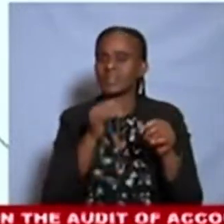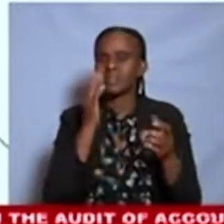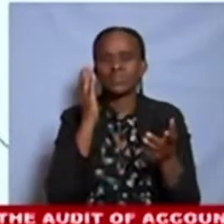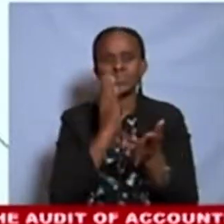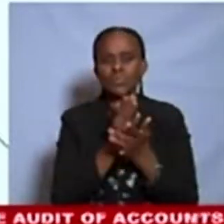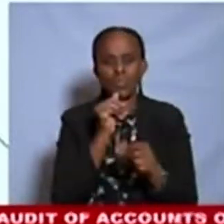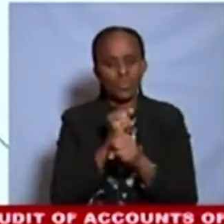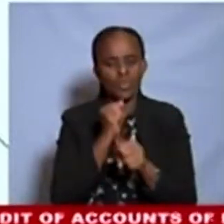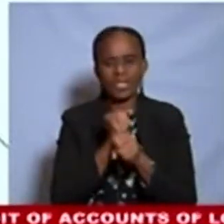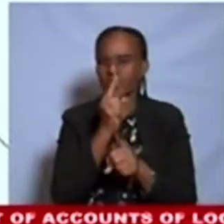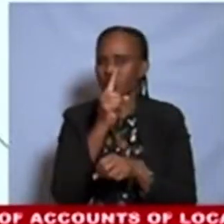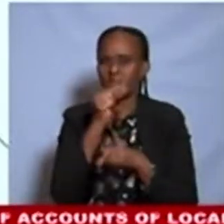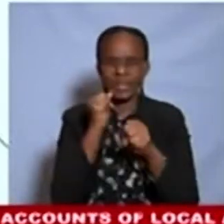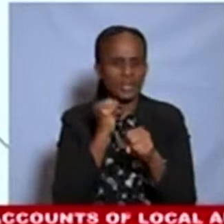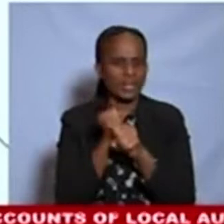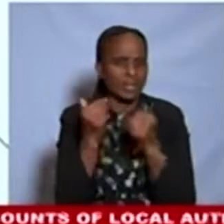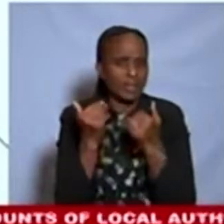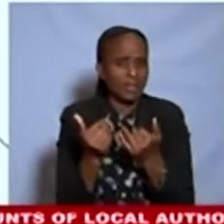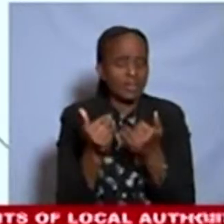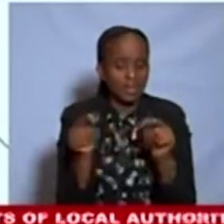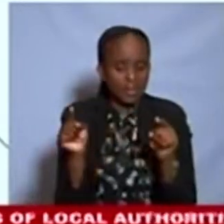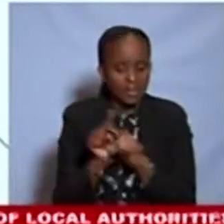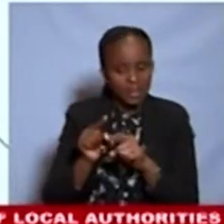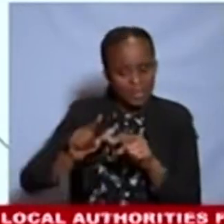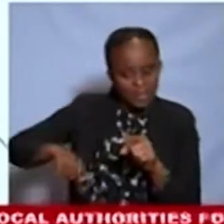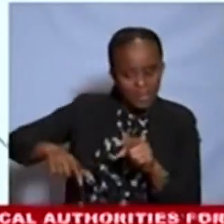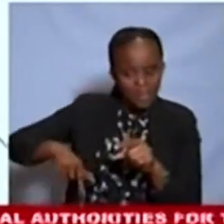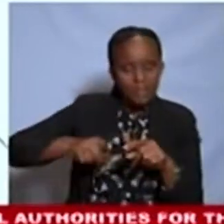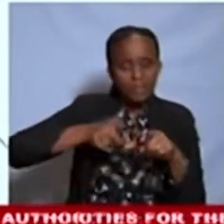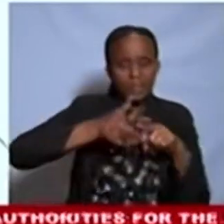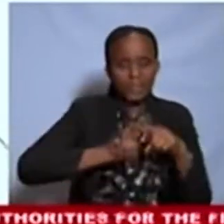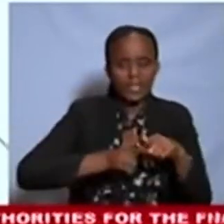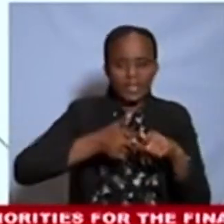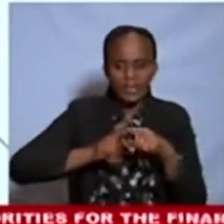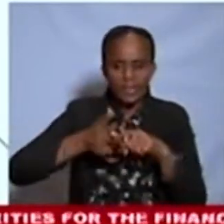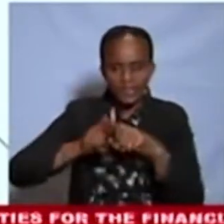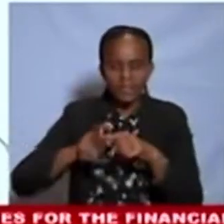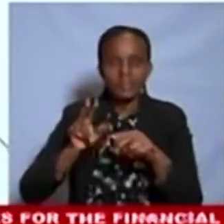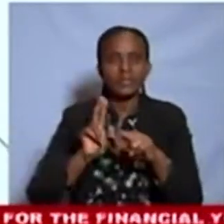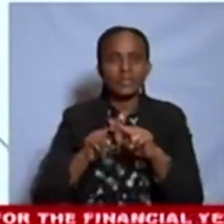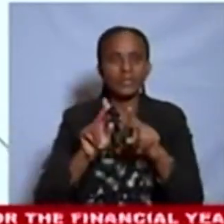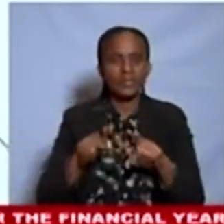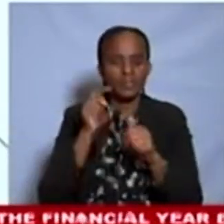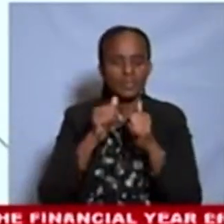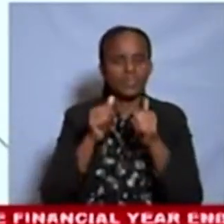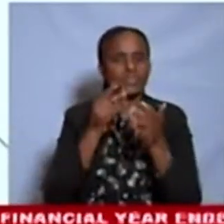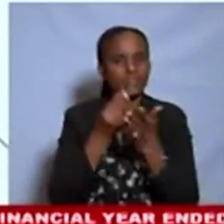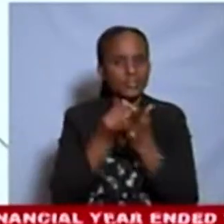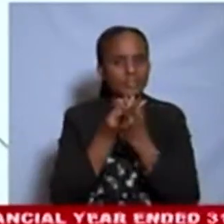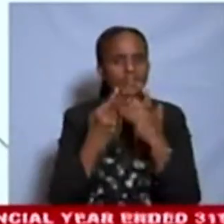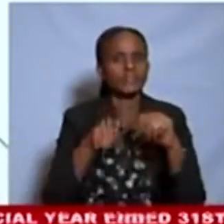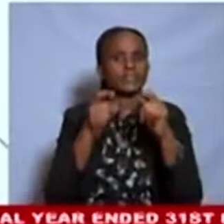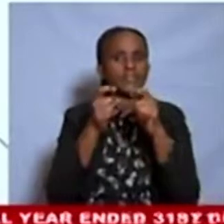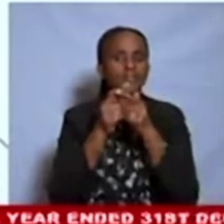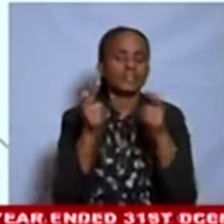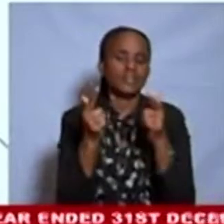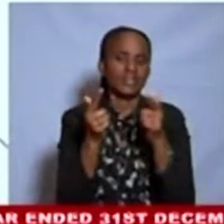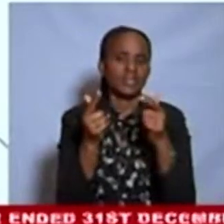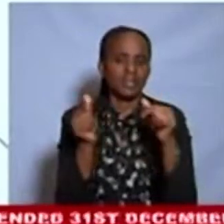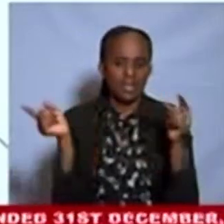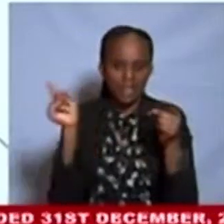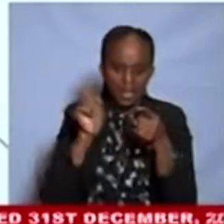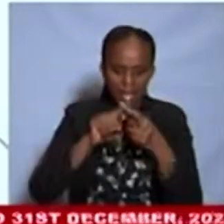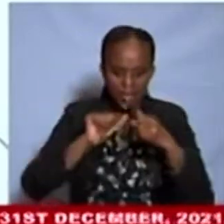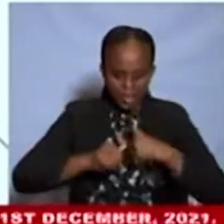I think. And the delay in repairing the chair is due to financial challenges until we had